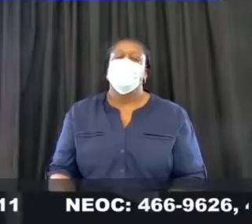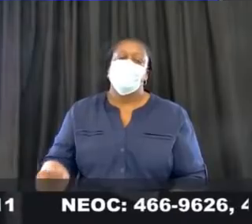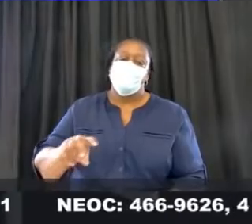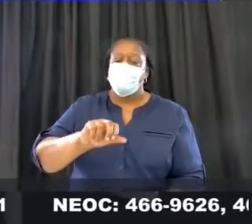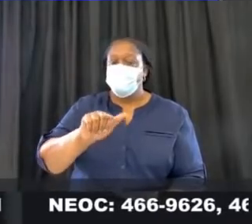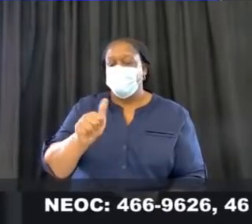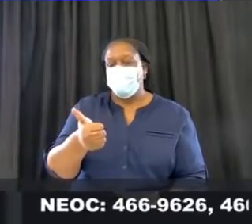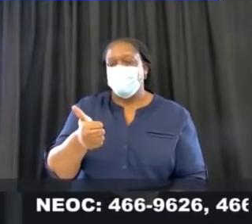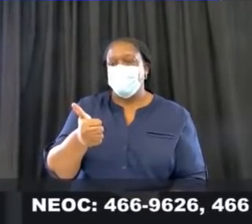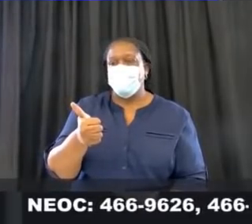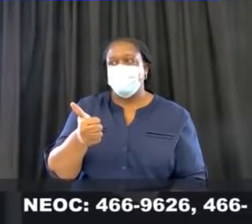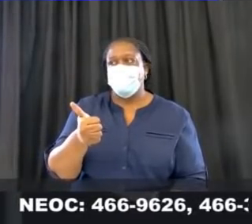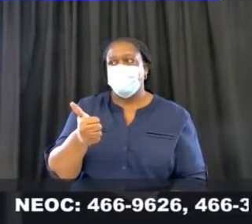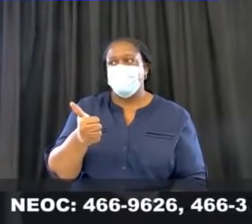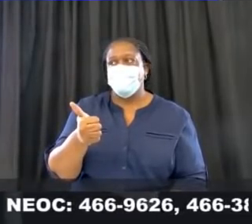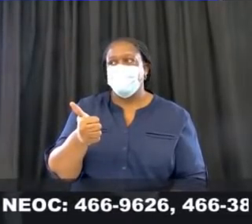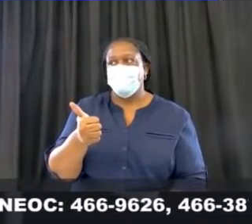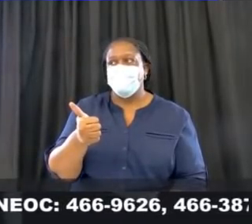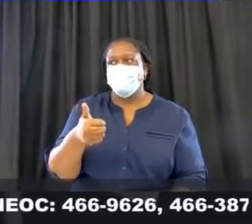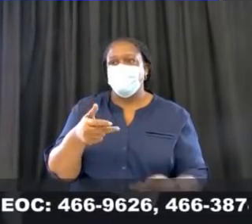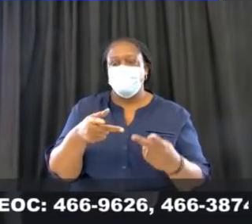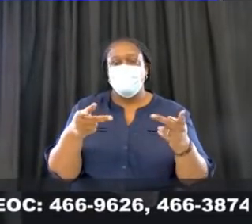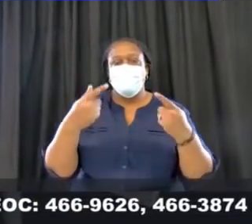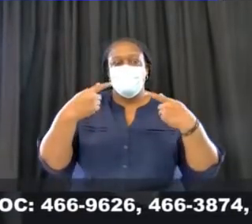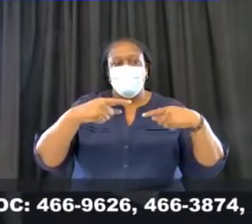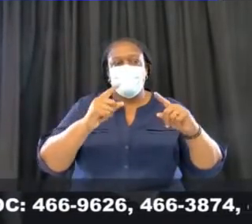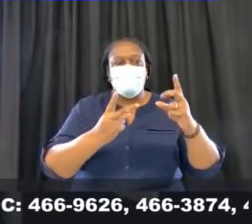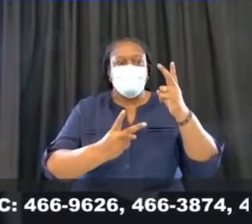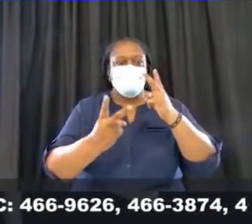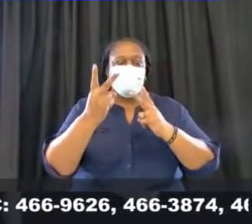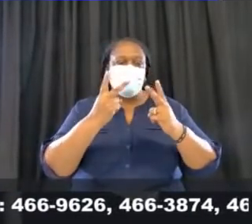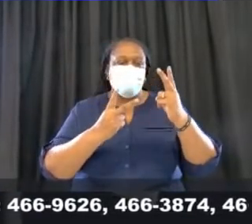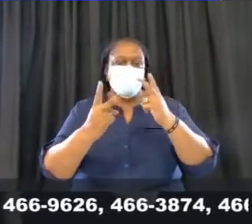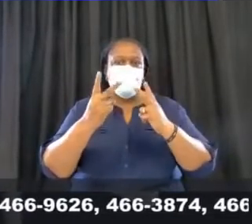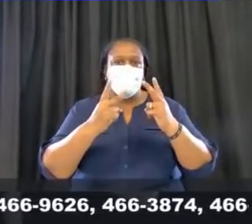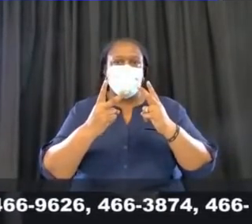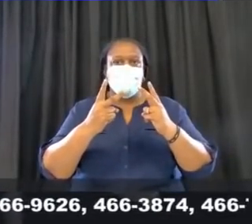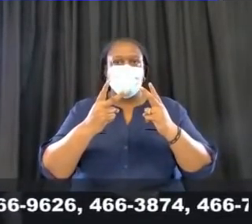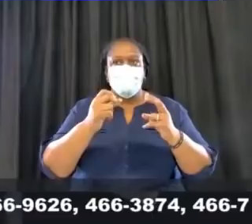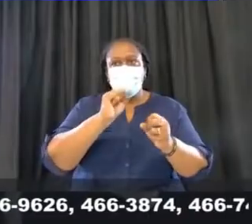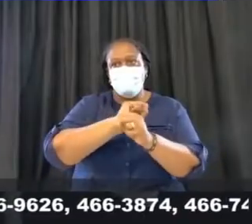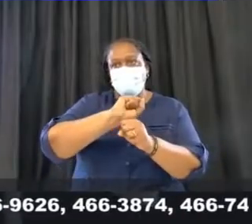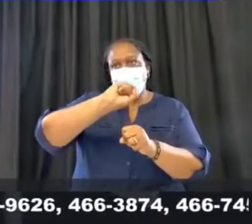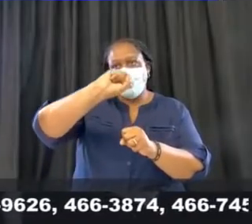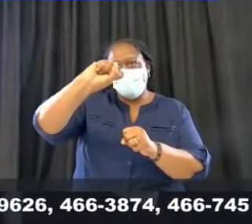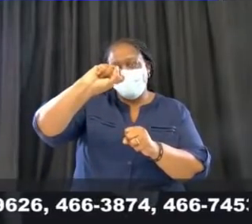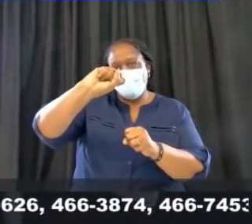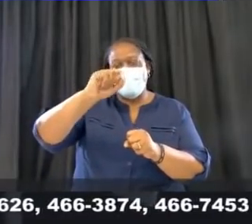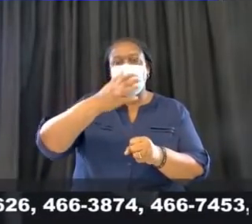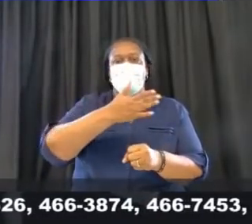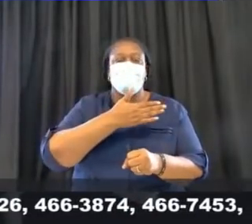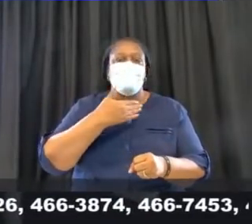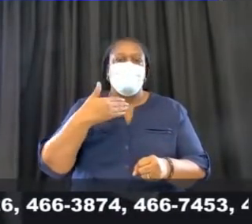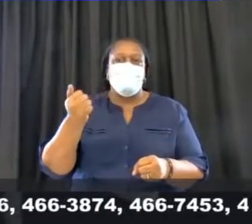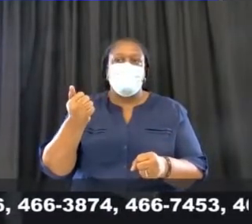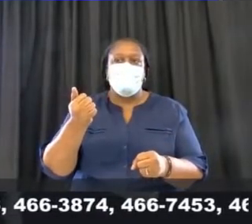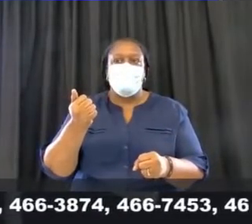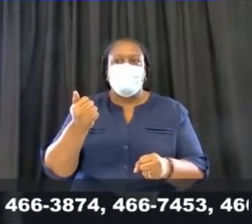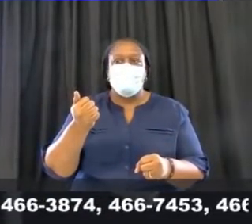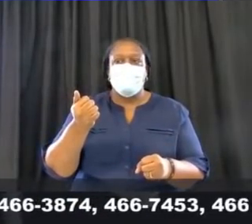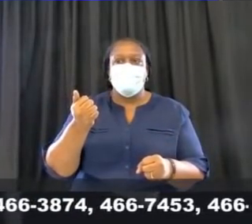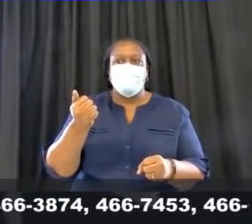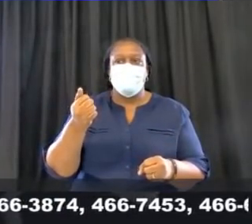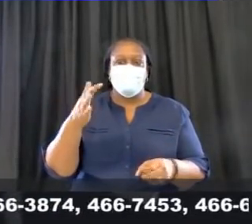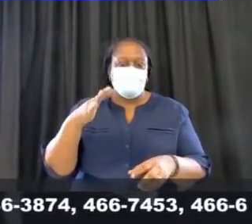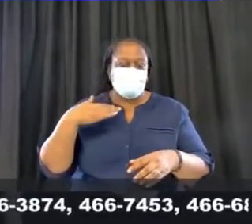to areas like Fairview Inn, Brimstone Hill, and also Caribel